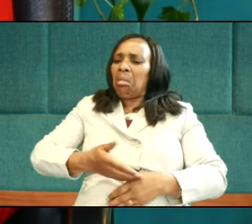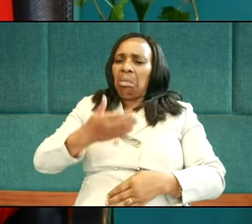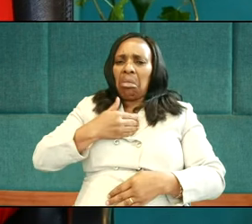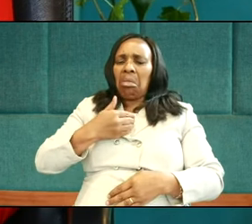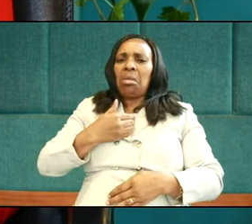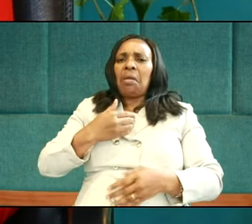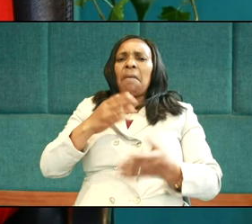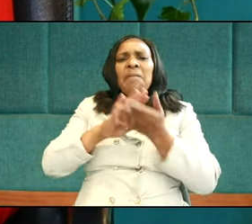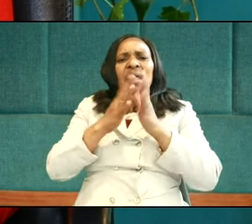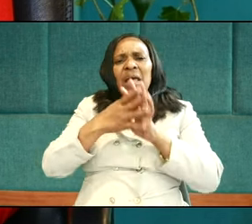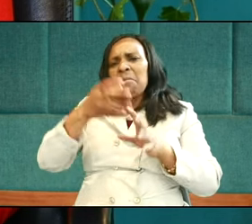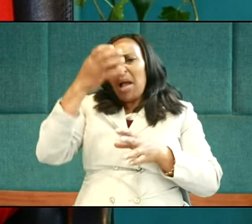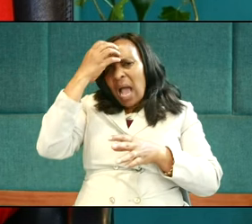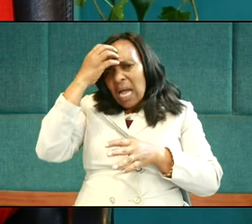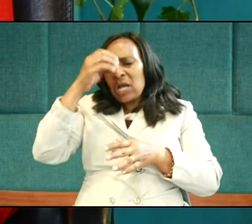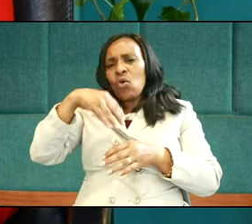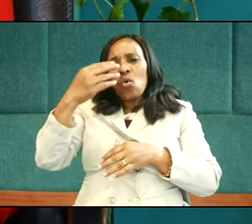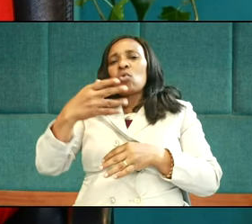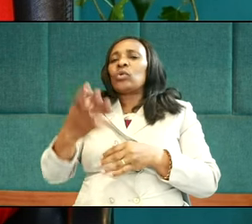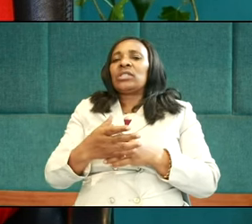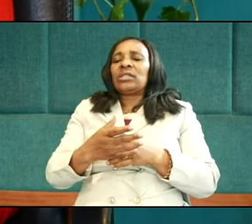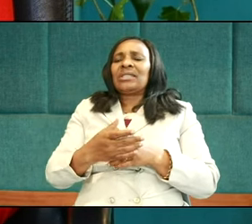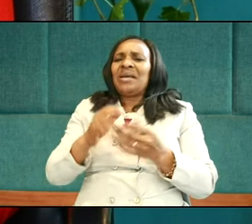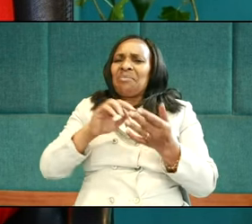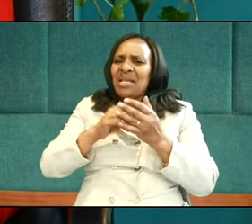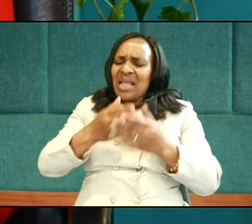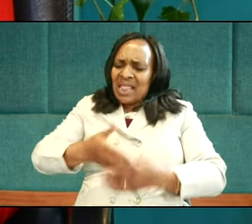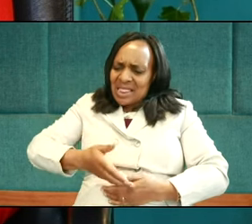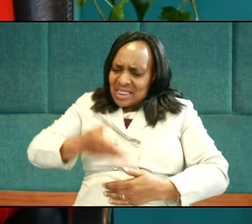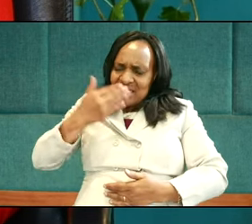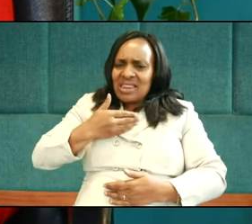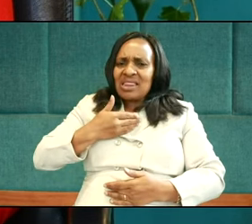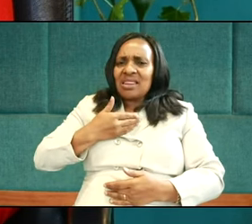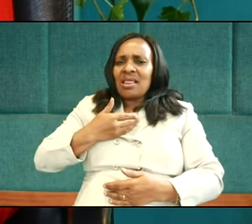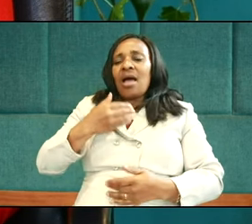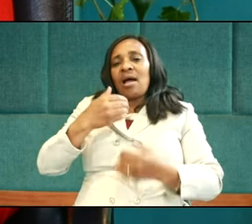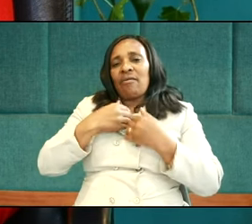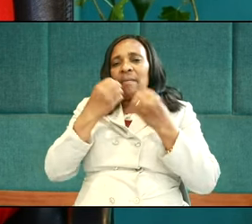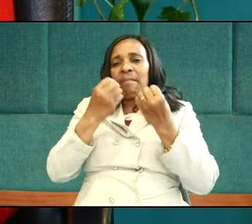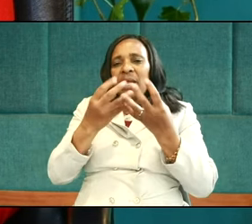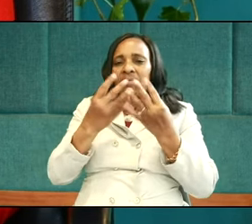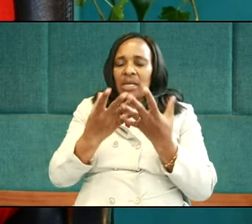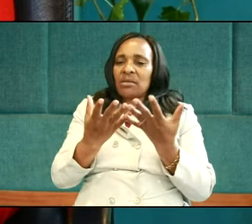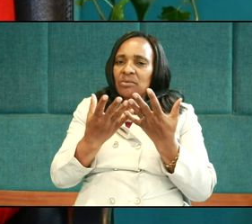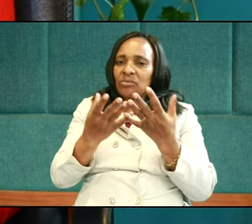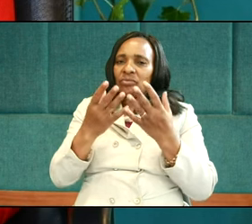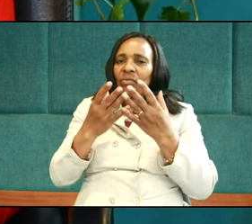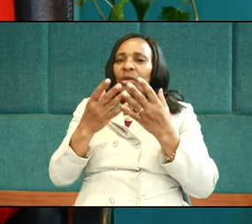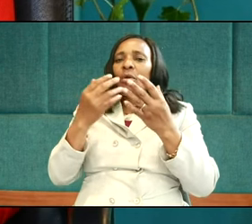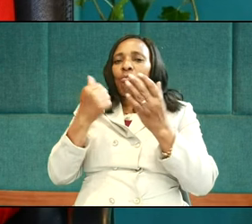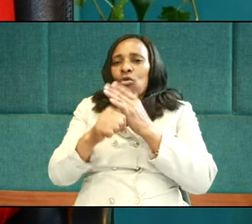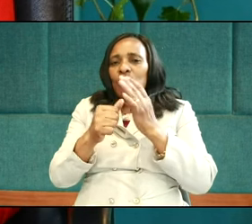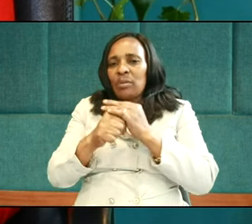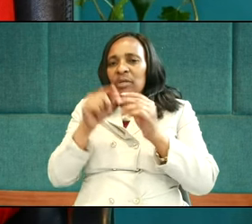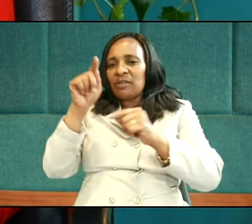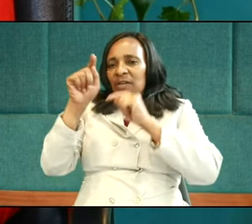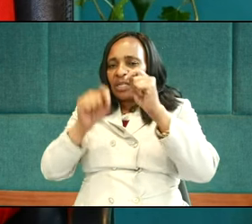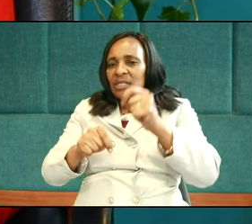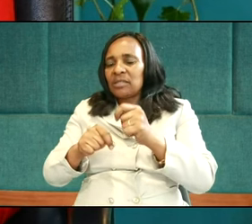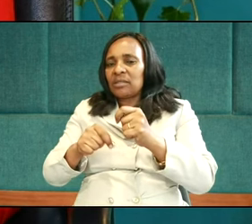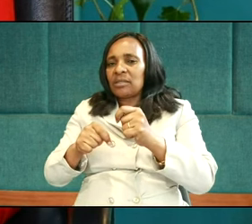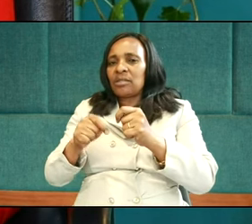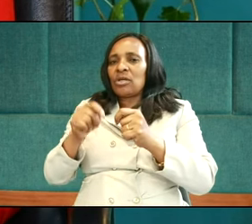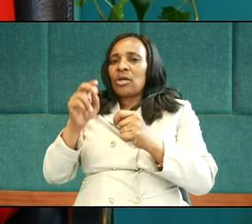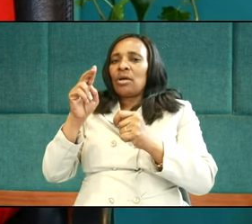he became angry, and his anger had so many consequences, including dividing the United Kingdom of